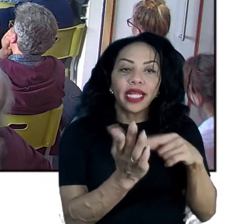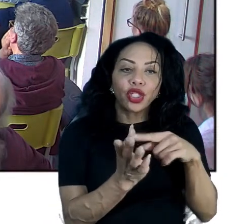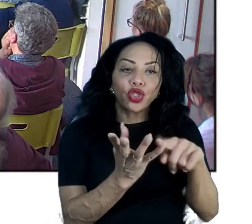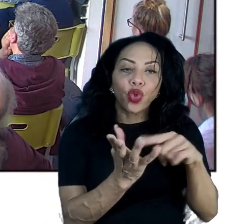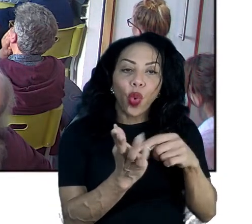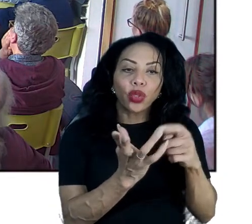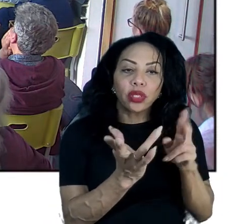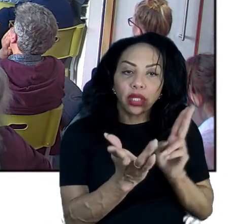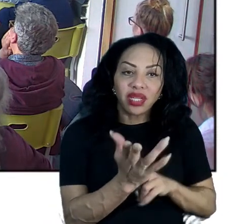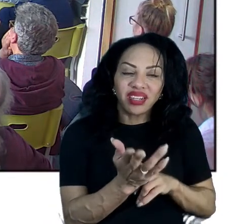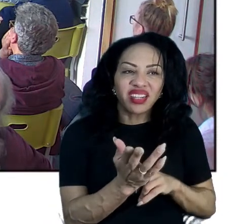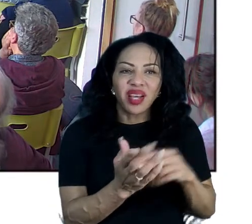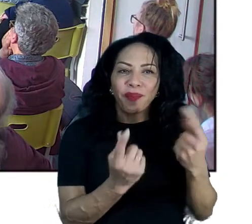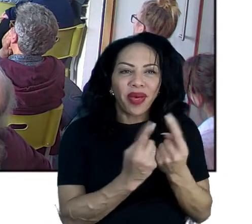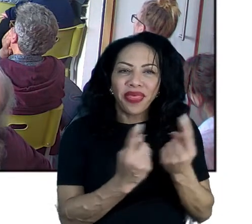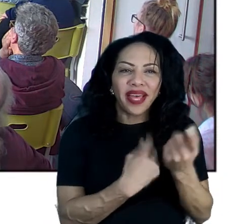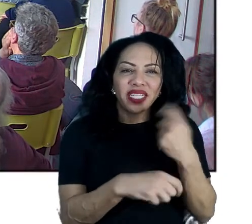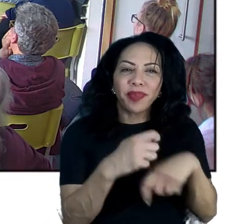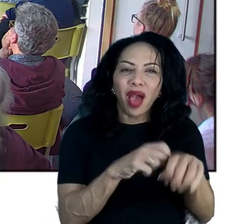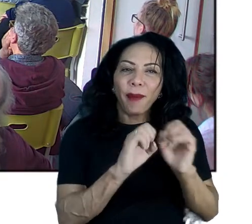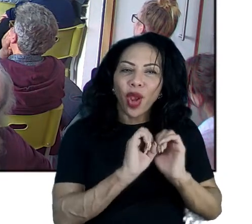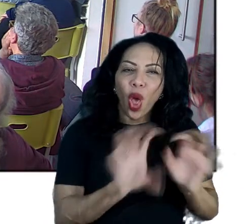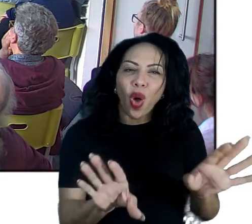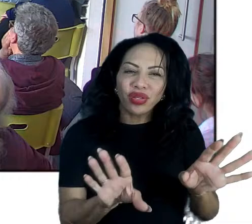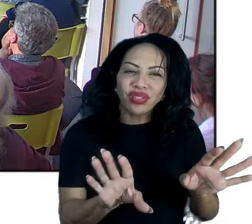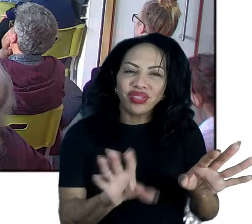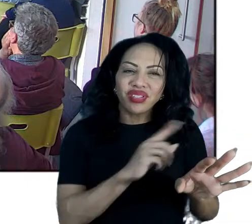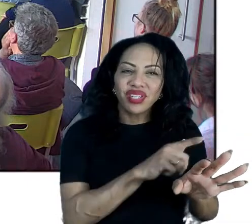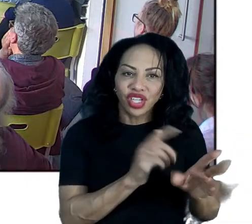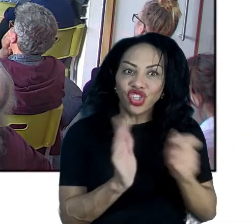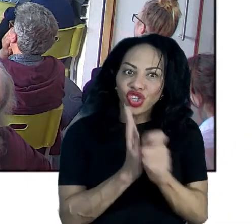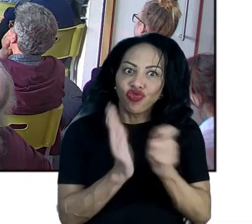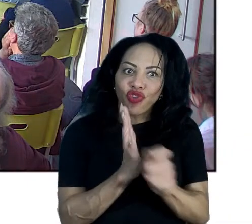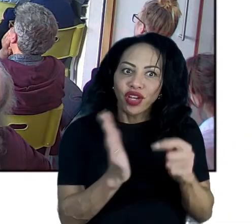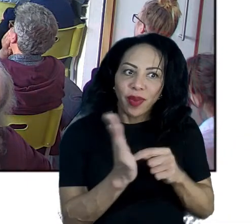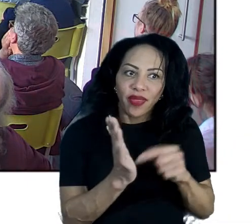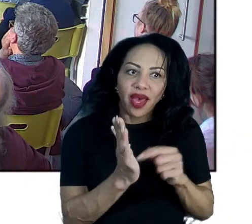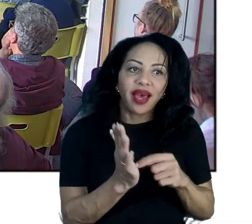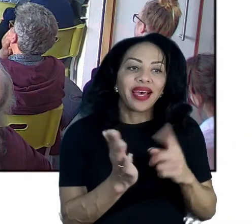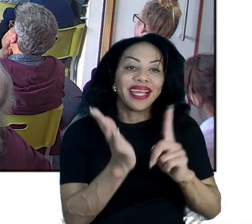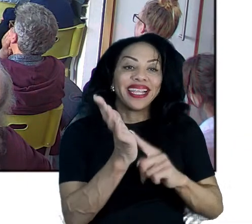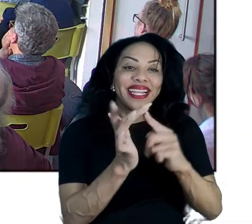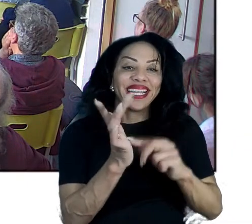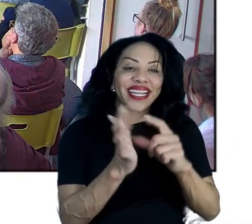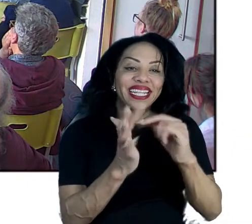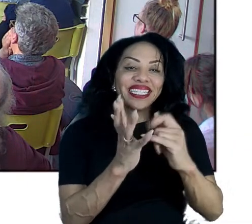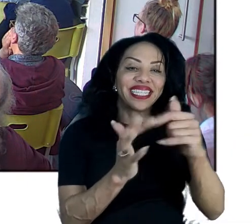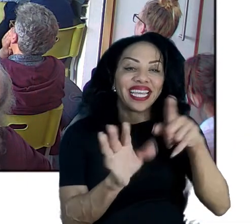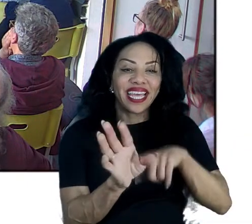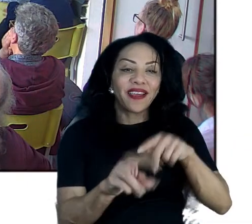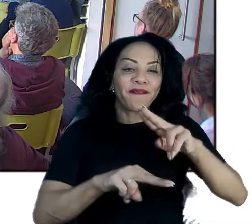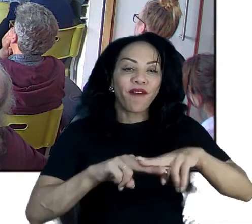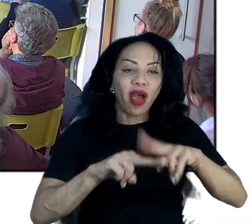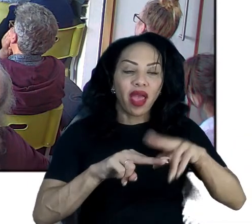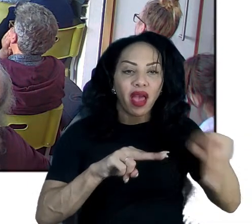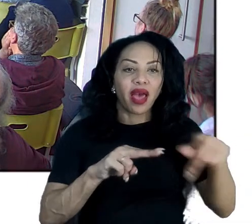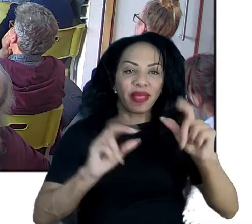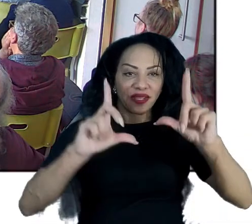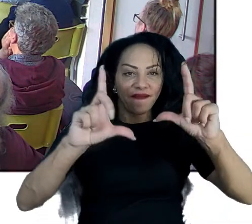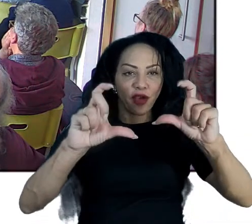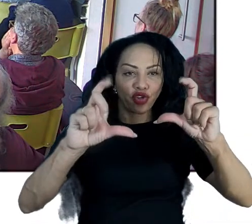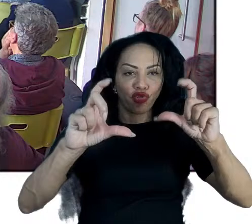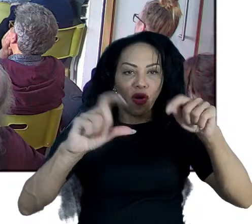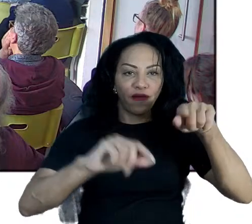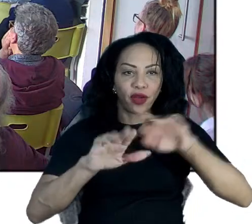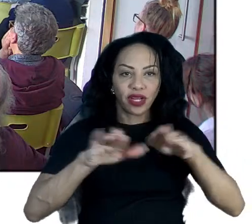loss, and also Lindsay Fryer, again, there was the photograph of her at her desk, and I know that an awful lot of what's